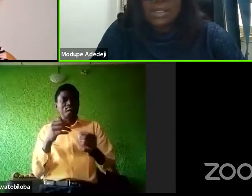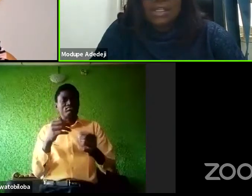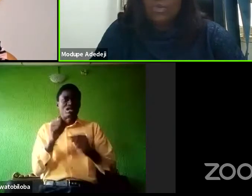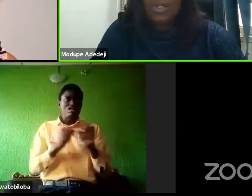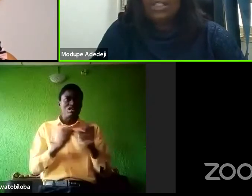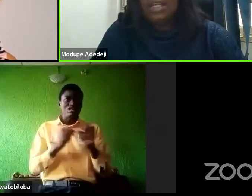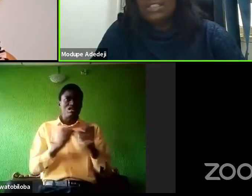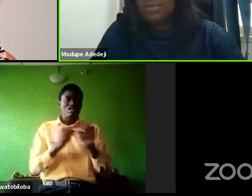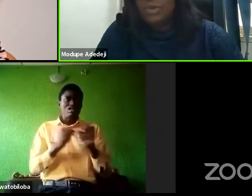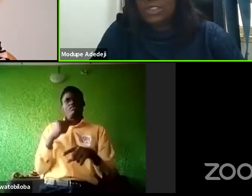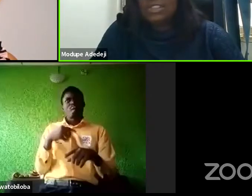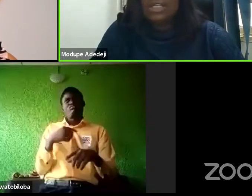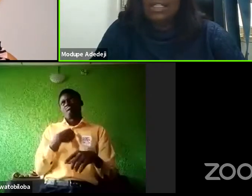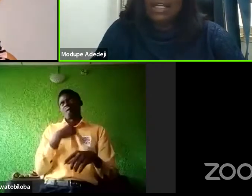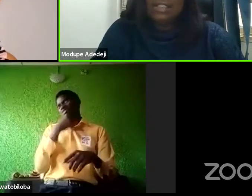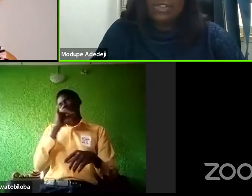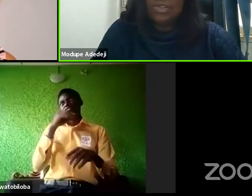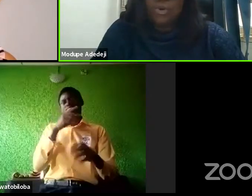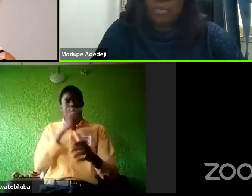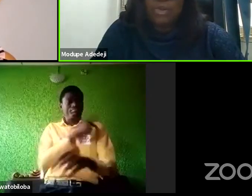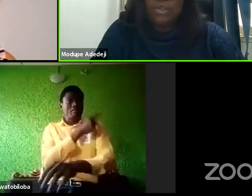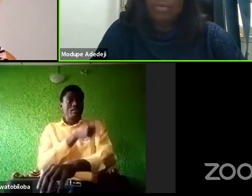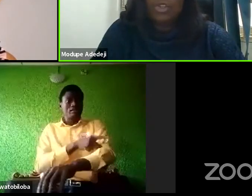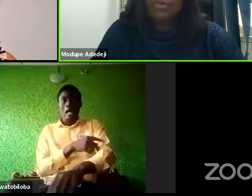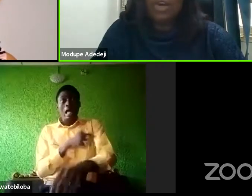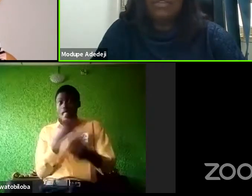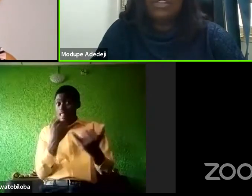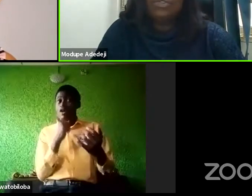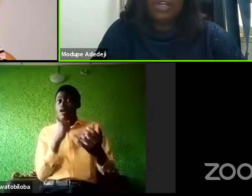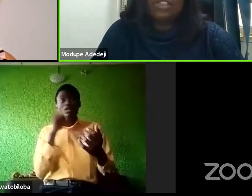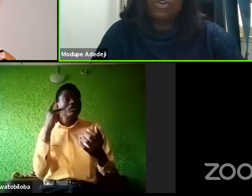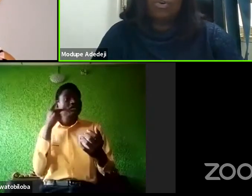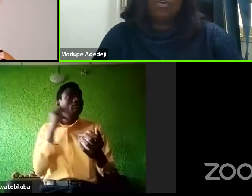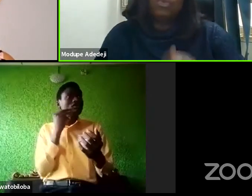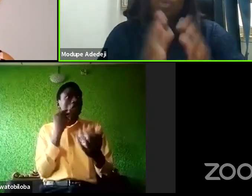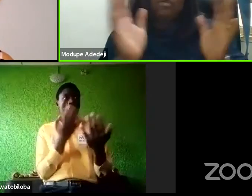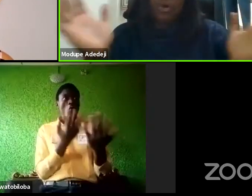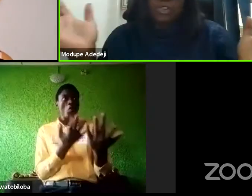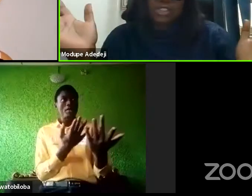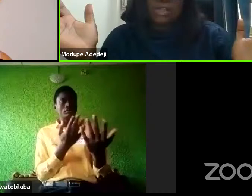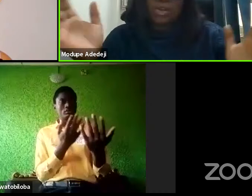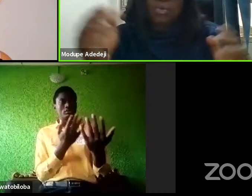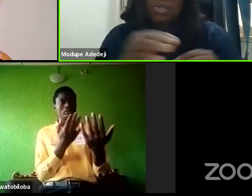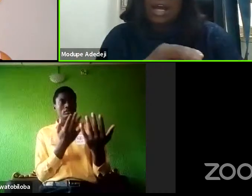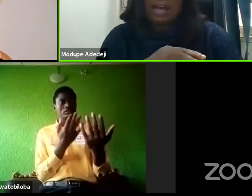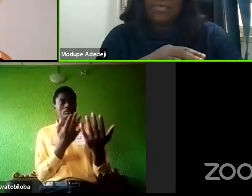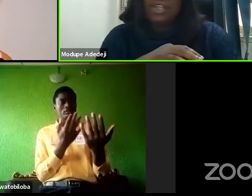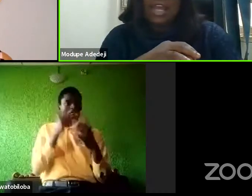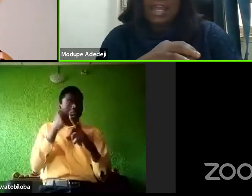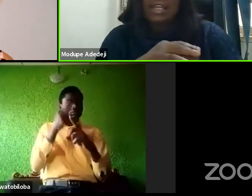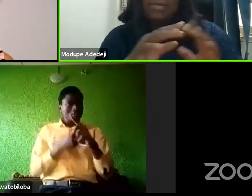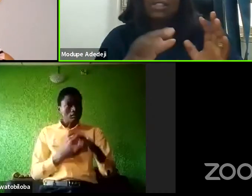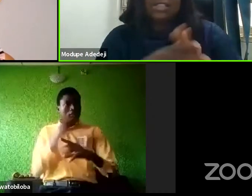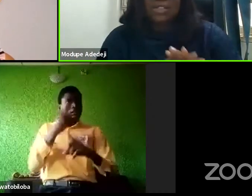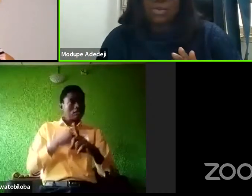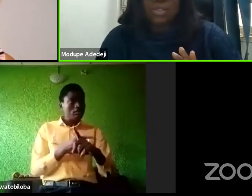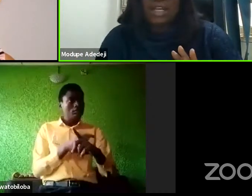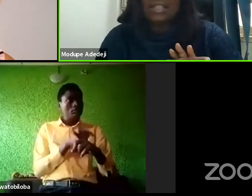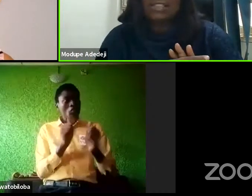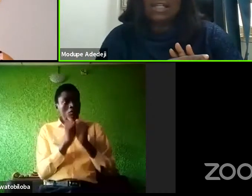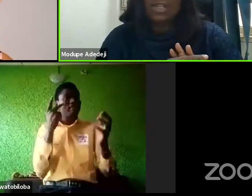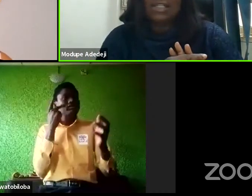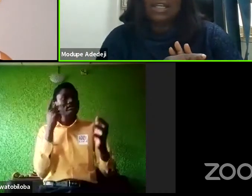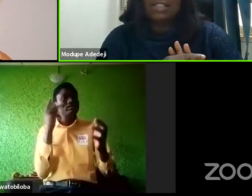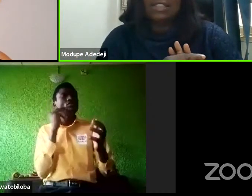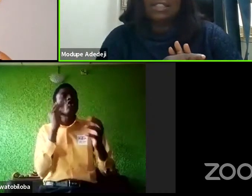wait. You wait the next month, and then it doesn't come. But if you have a stretch long of 12 months without having any menses at all,